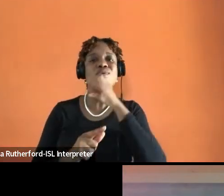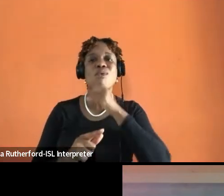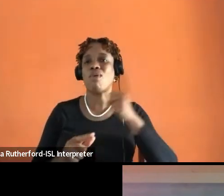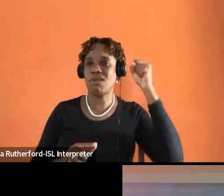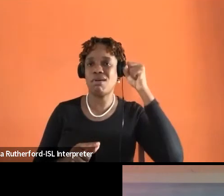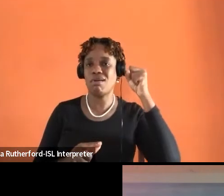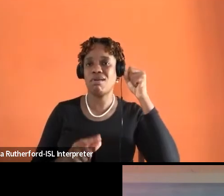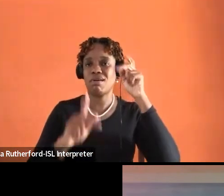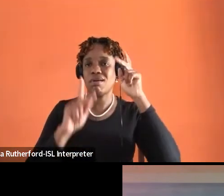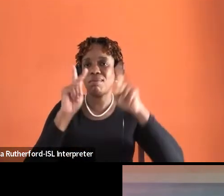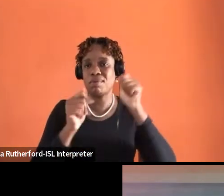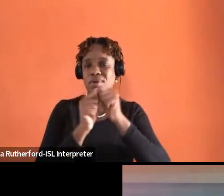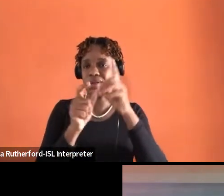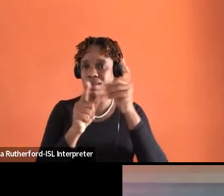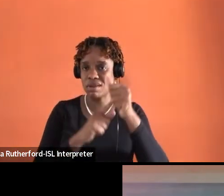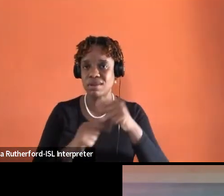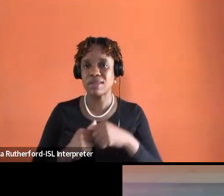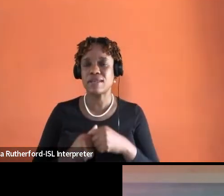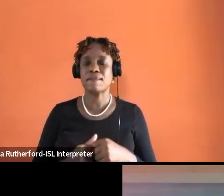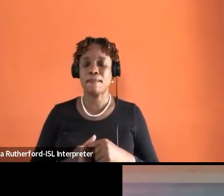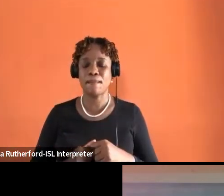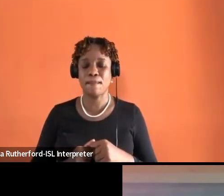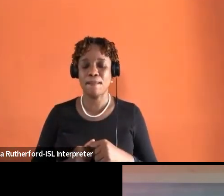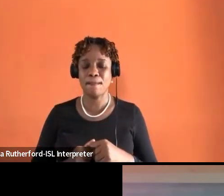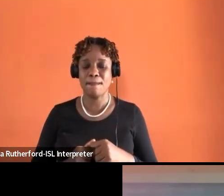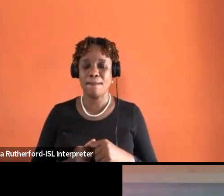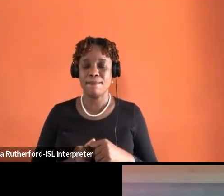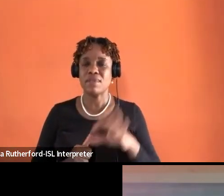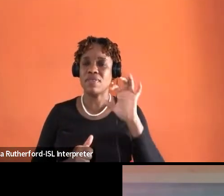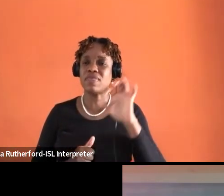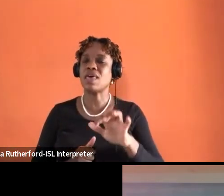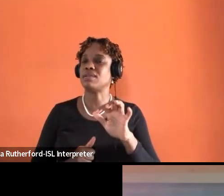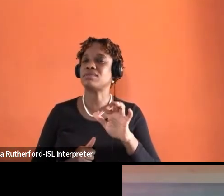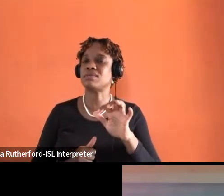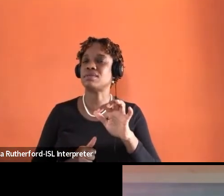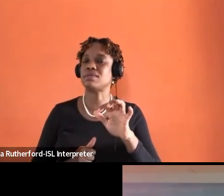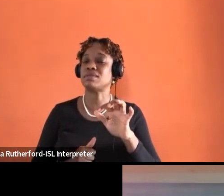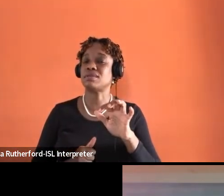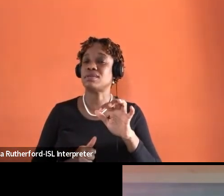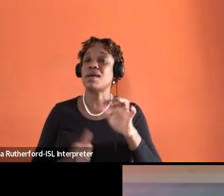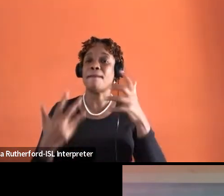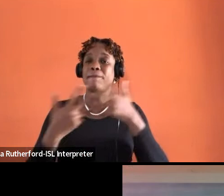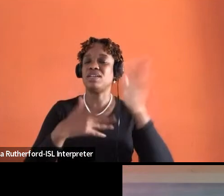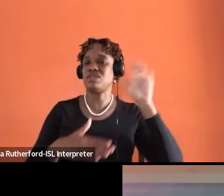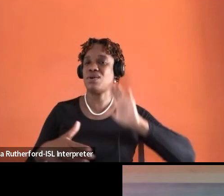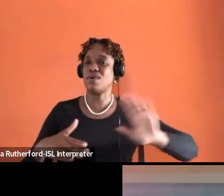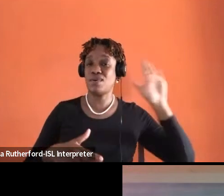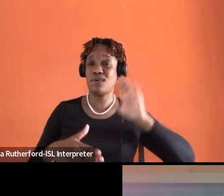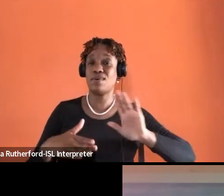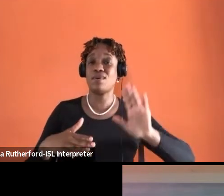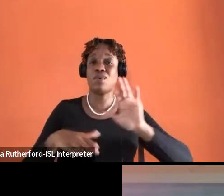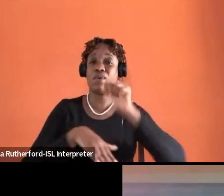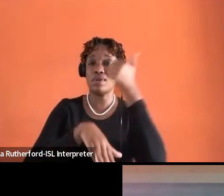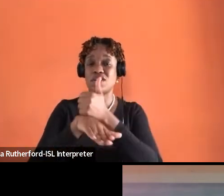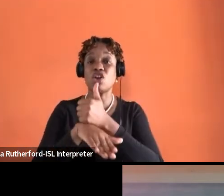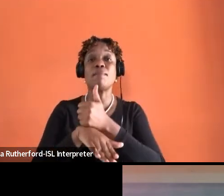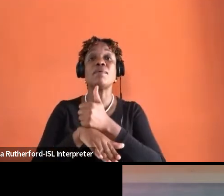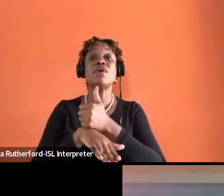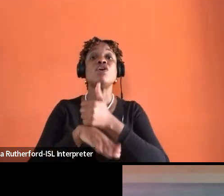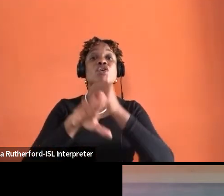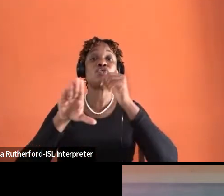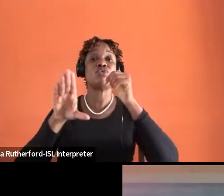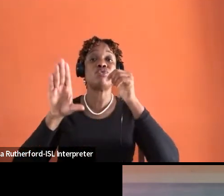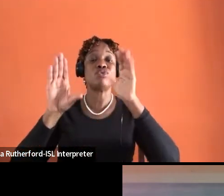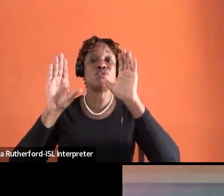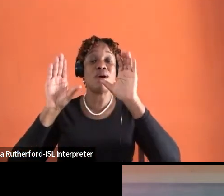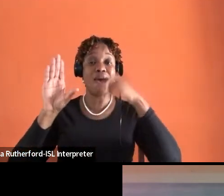the ethics of care framework, where you have the right to care, but you also have the right to reject care as well, right? And so I'm just